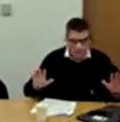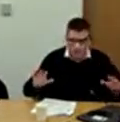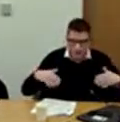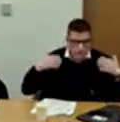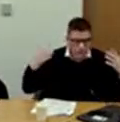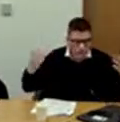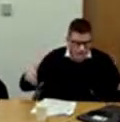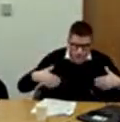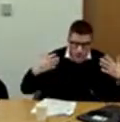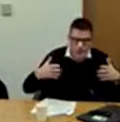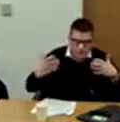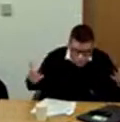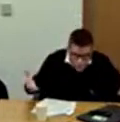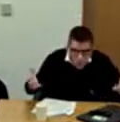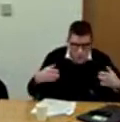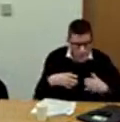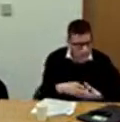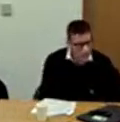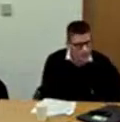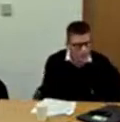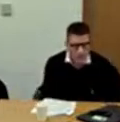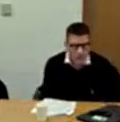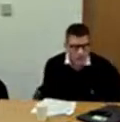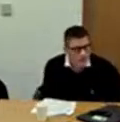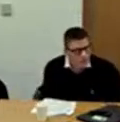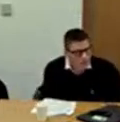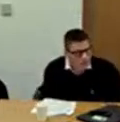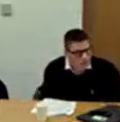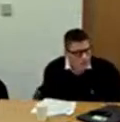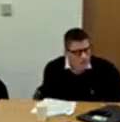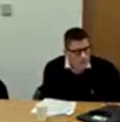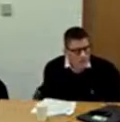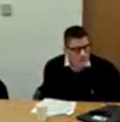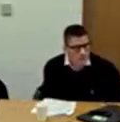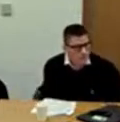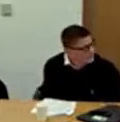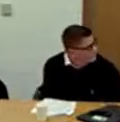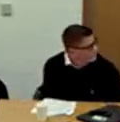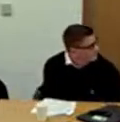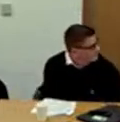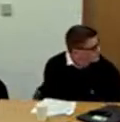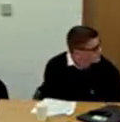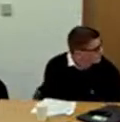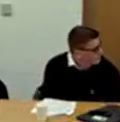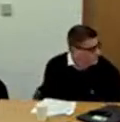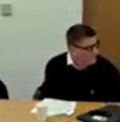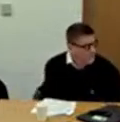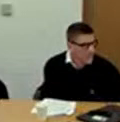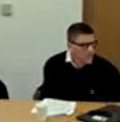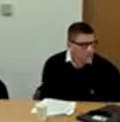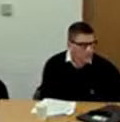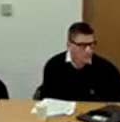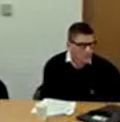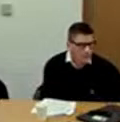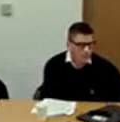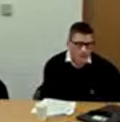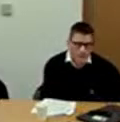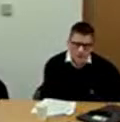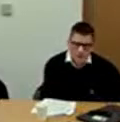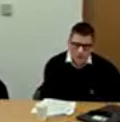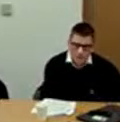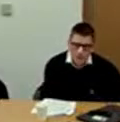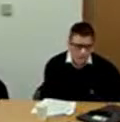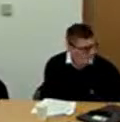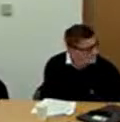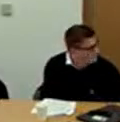committing to coming annually, more than annually, to give updates is partly a